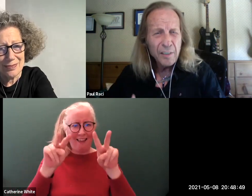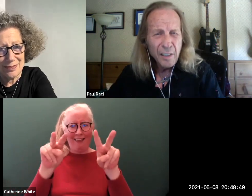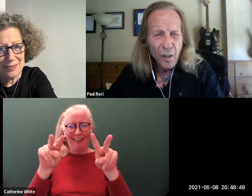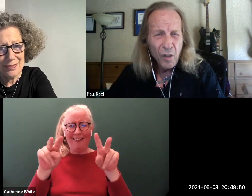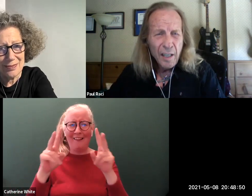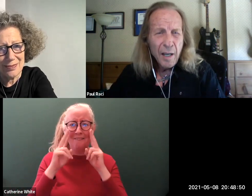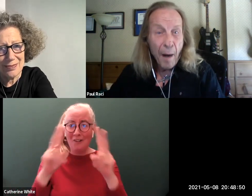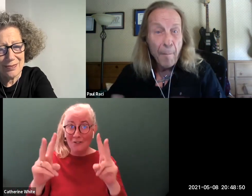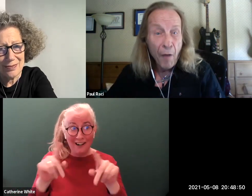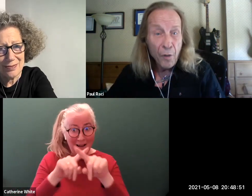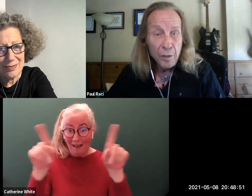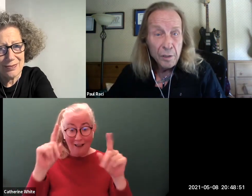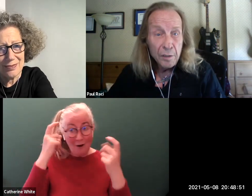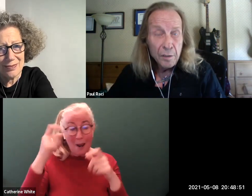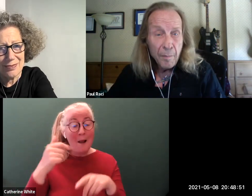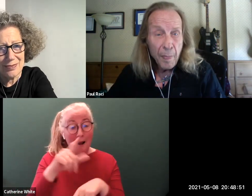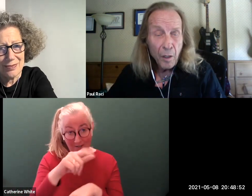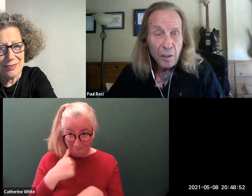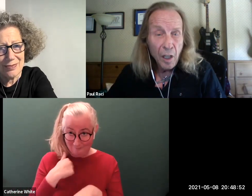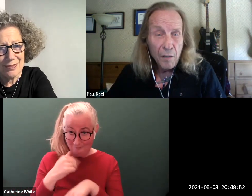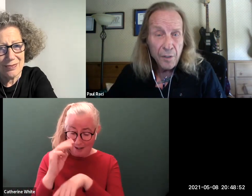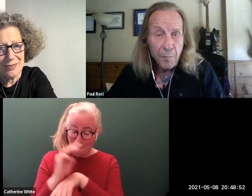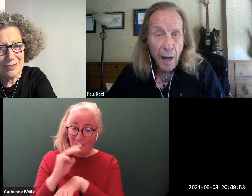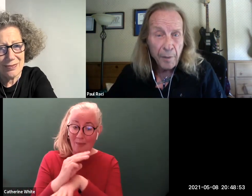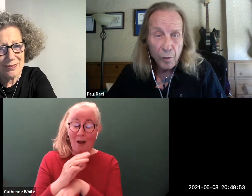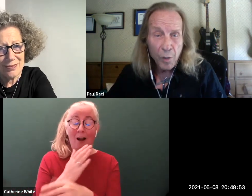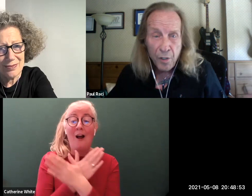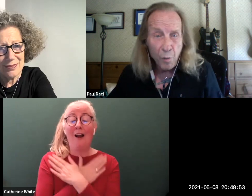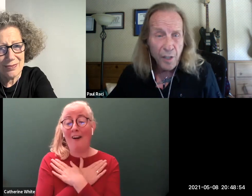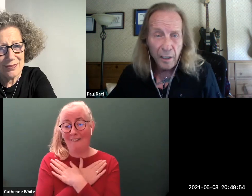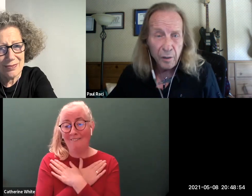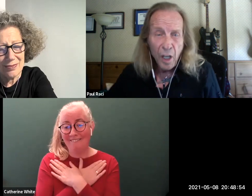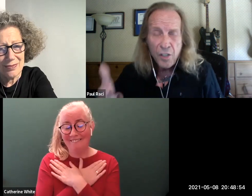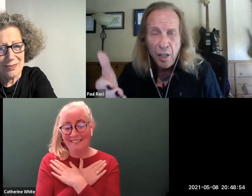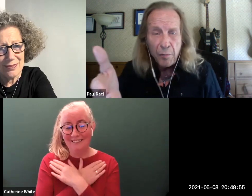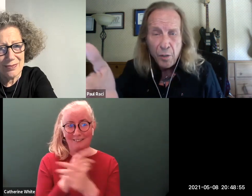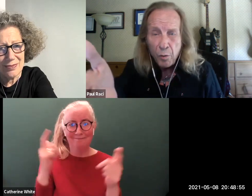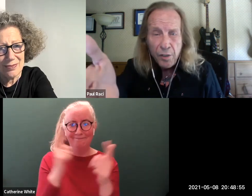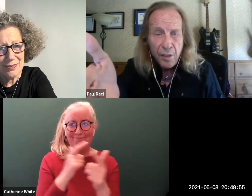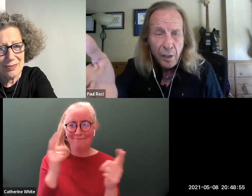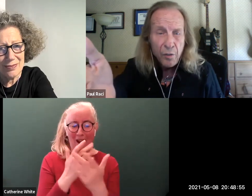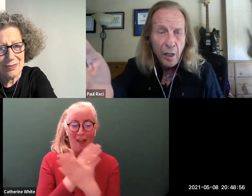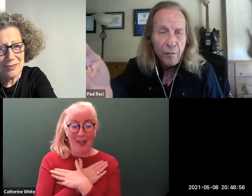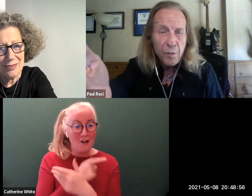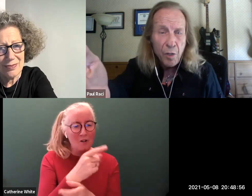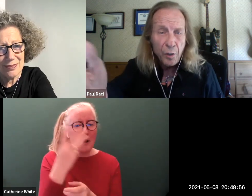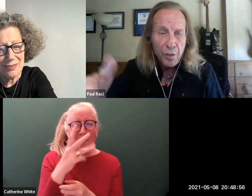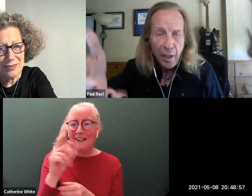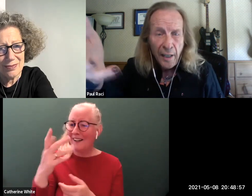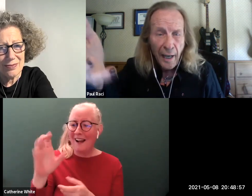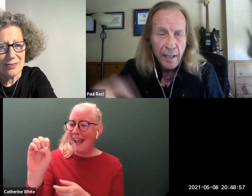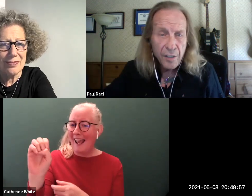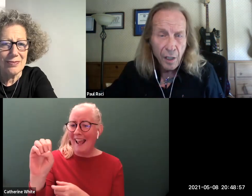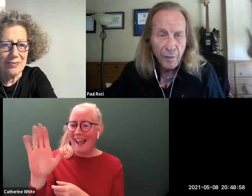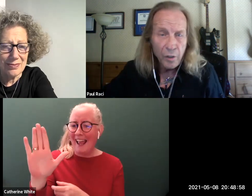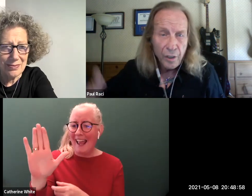But my mother loved pop culture, but she was not included. She would watch the television. Elvis Presley was